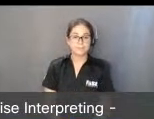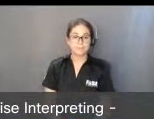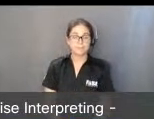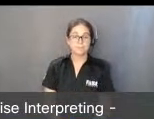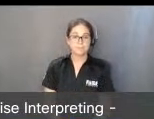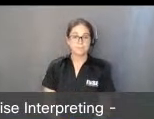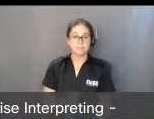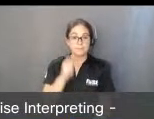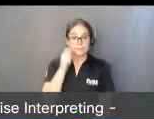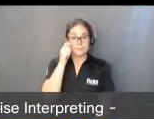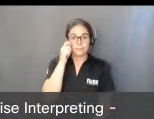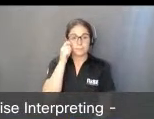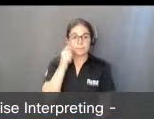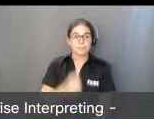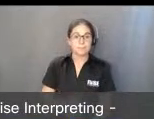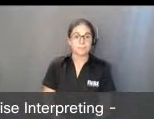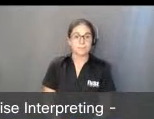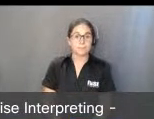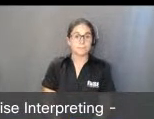Next slide, please.